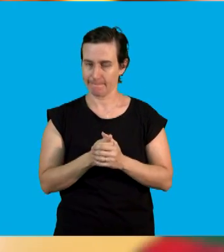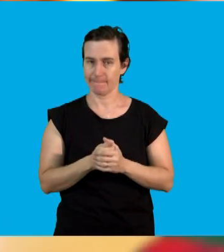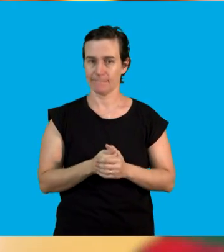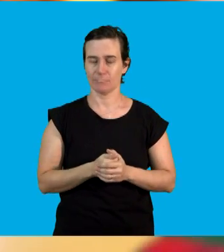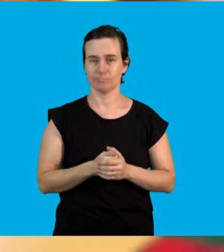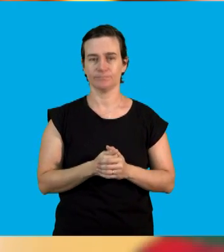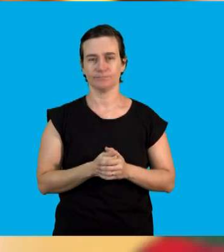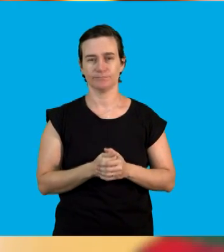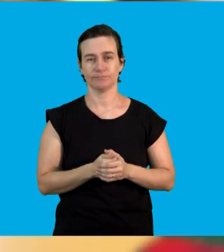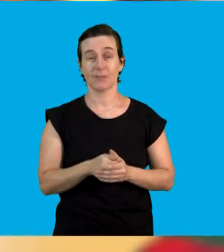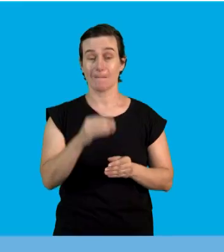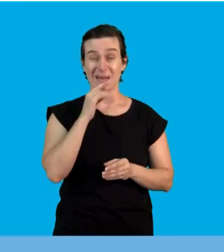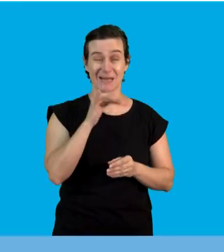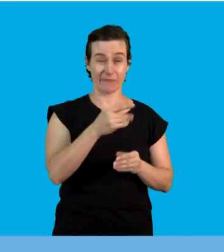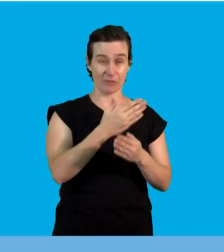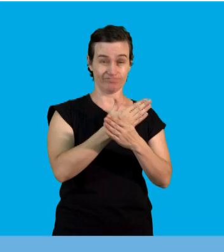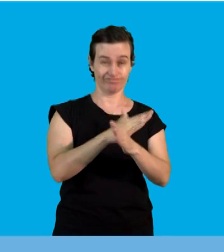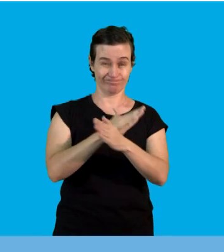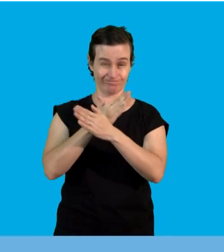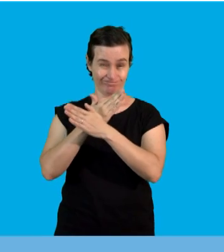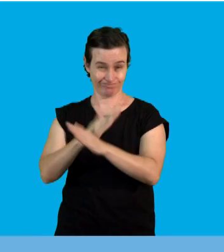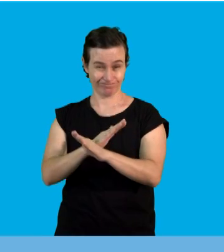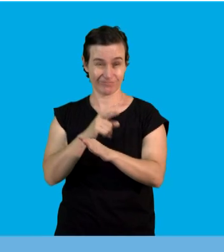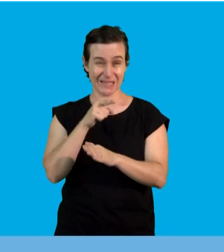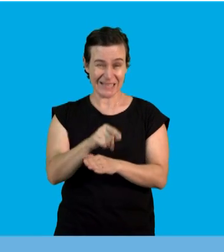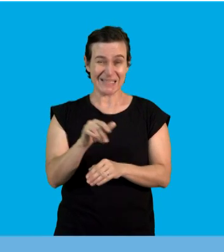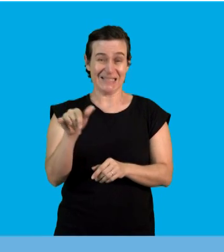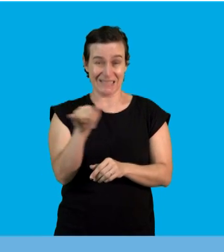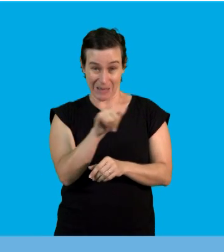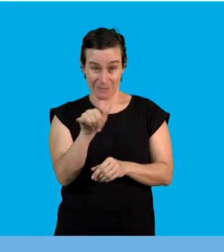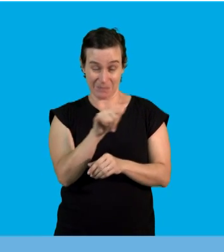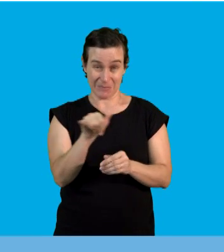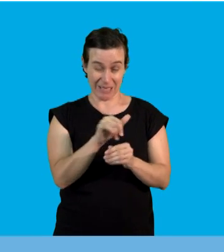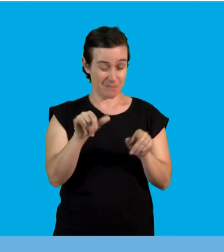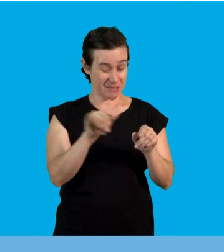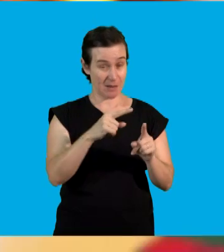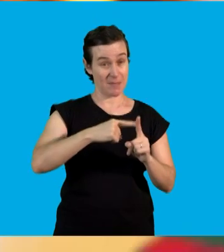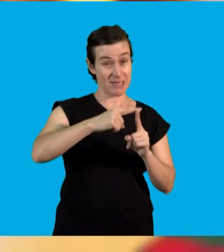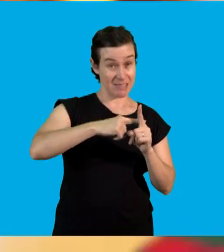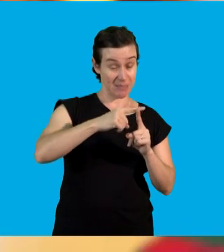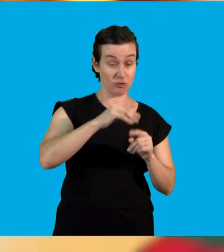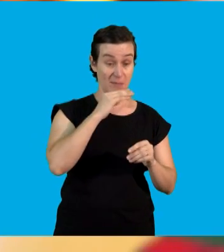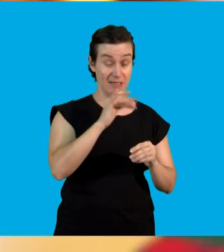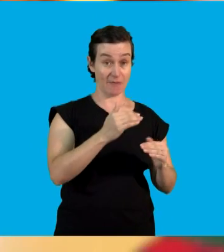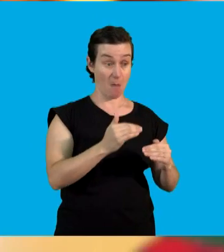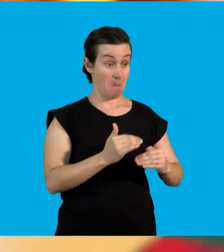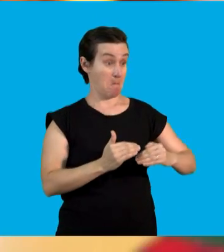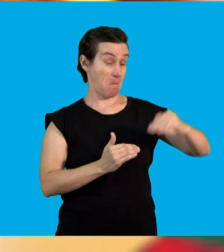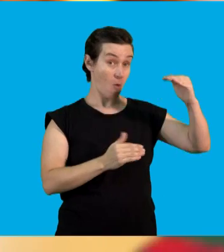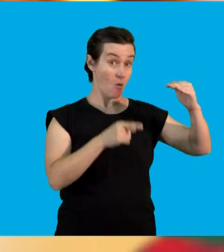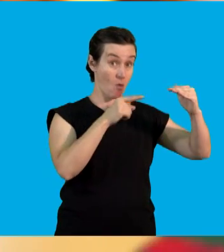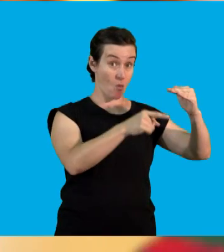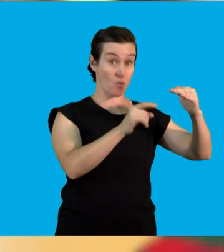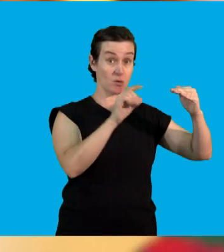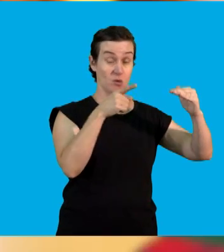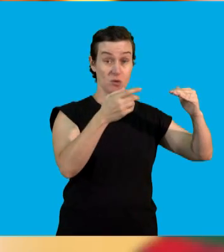to be looking at the relationship between the voltage and also the current strength. In this case, they are directly proportional. When one